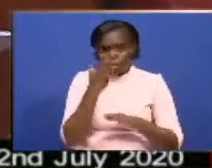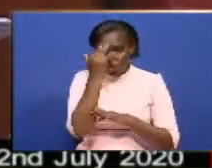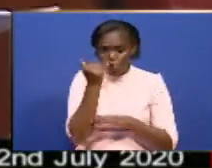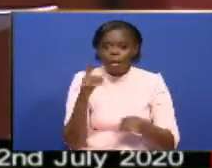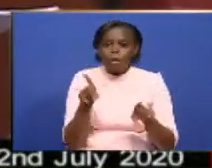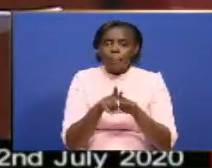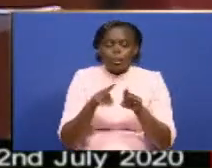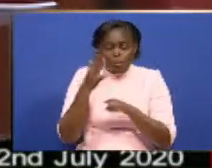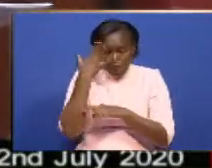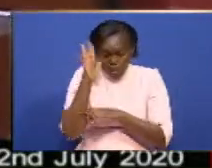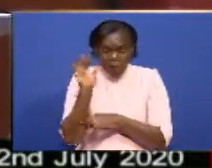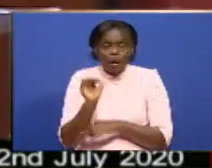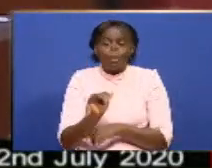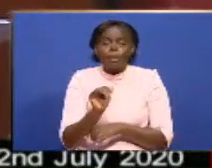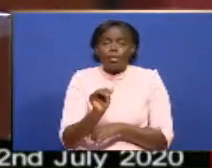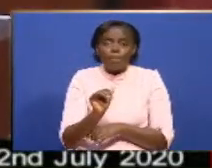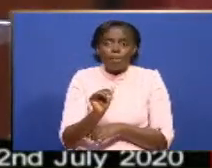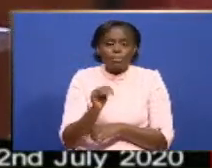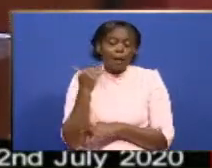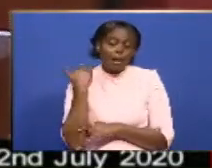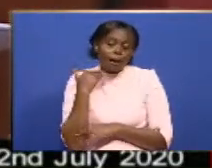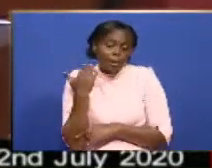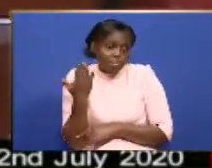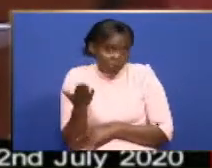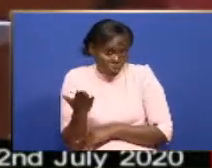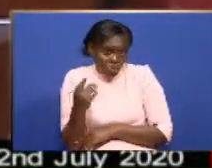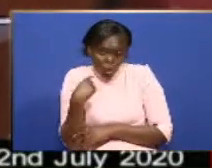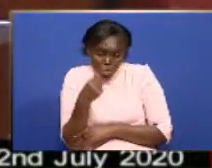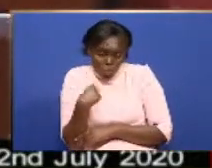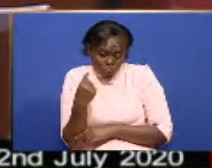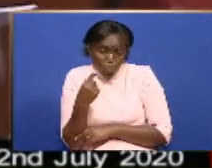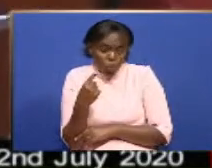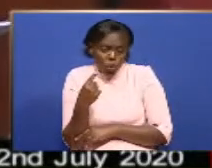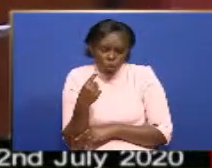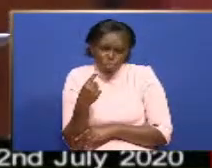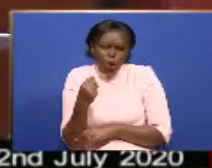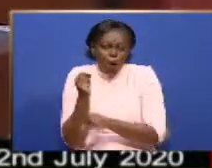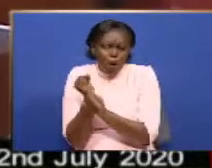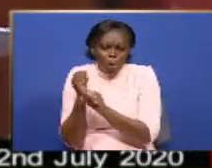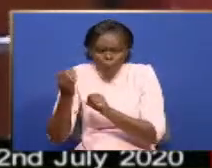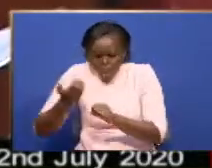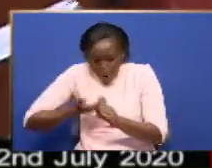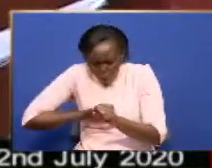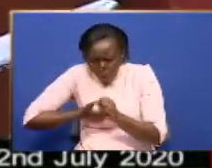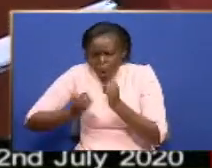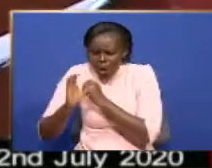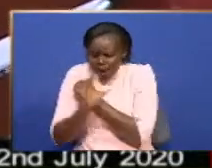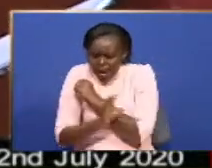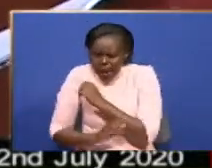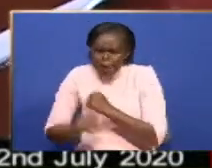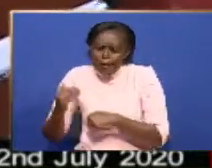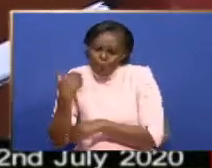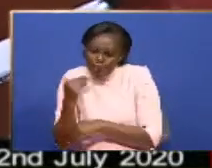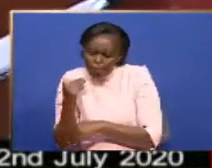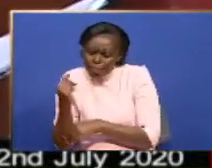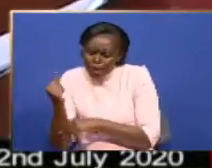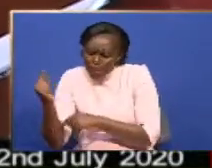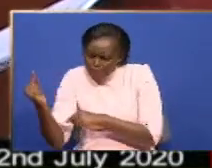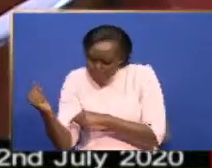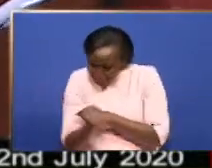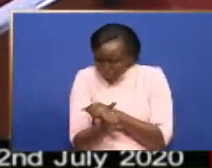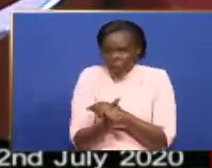also know that there are criminals who commit atrocities in their country and they find refuge in our